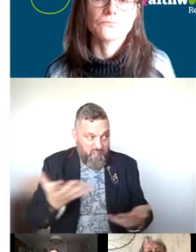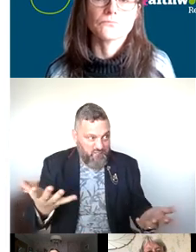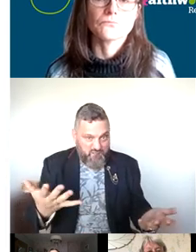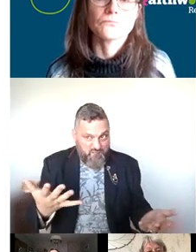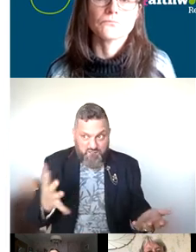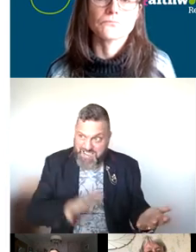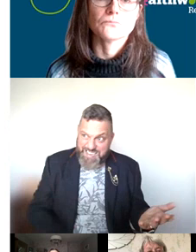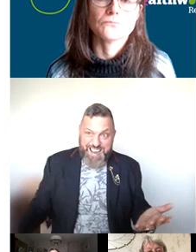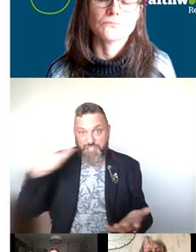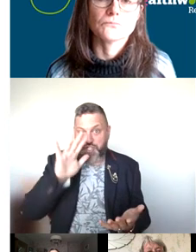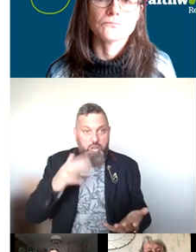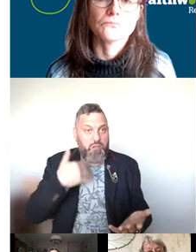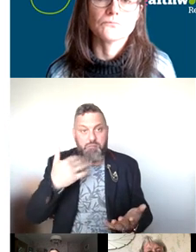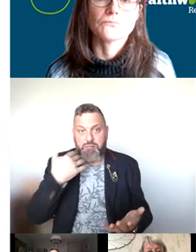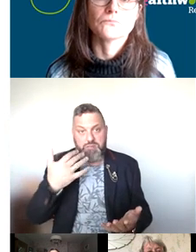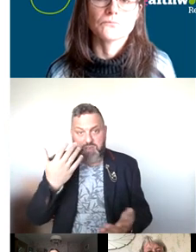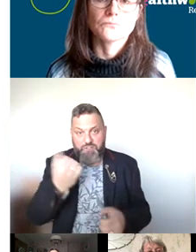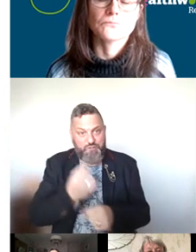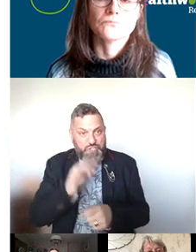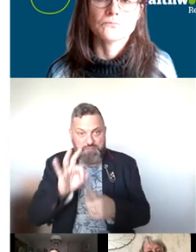shortage of GPs at the moment